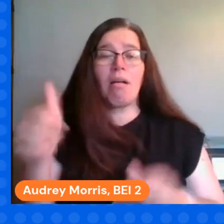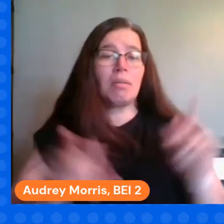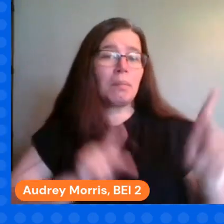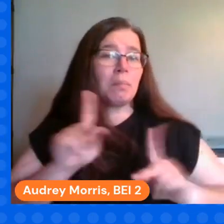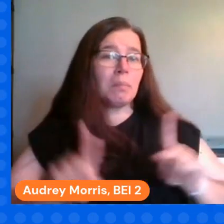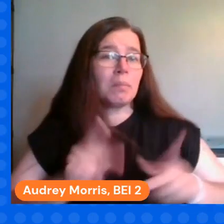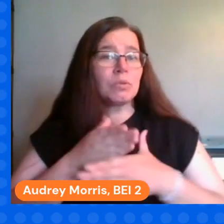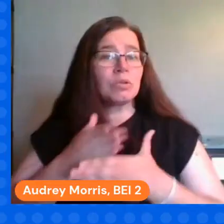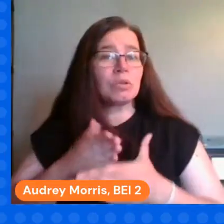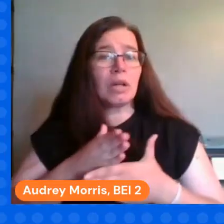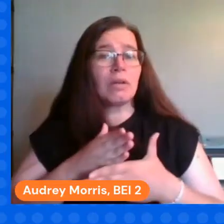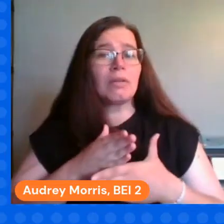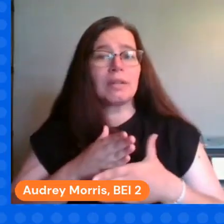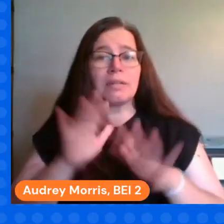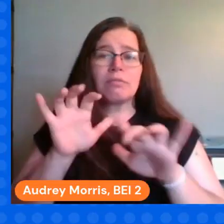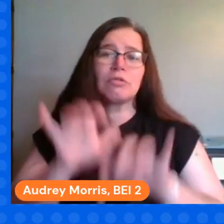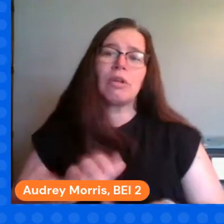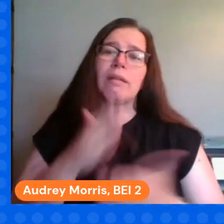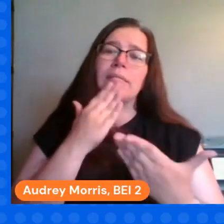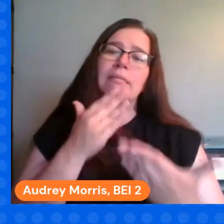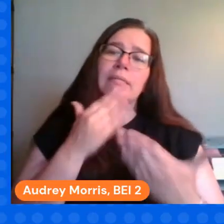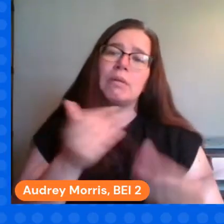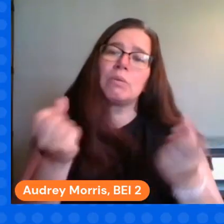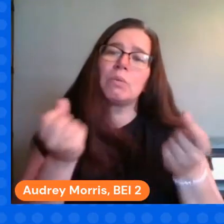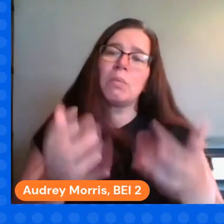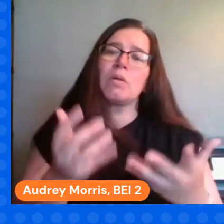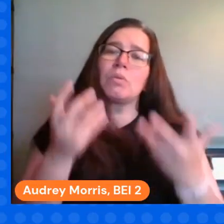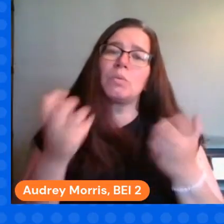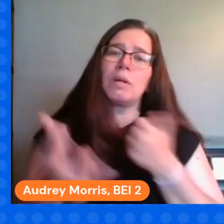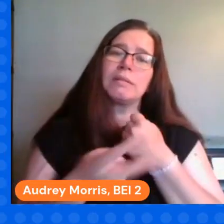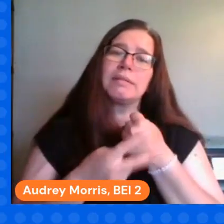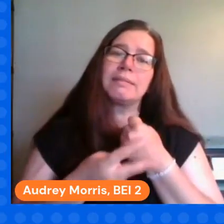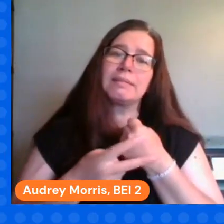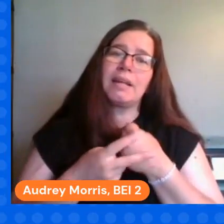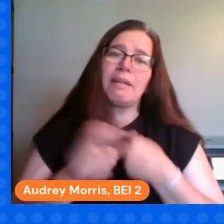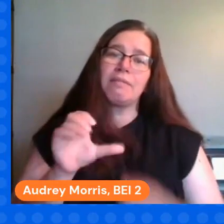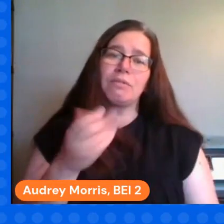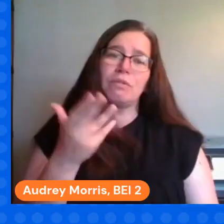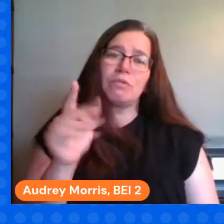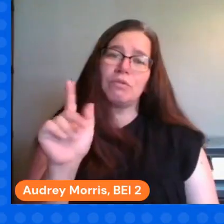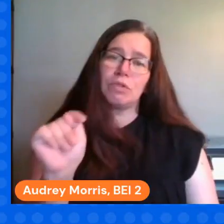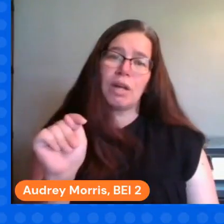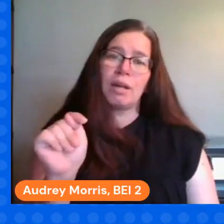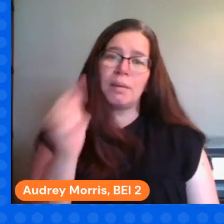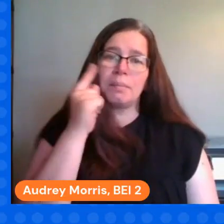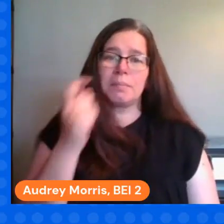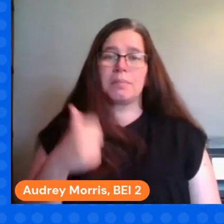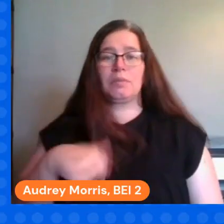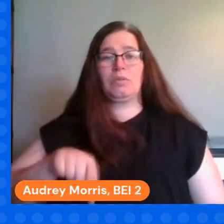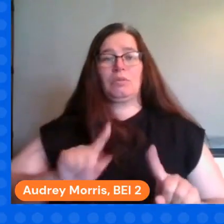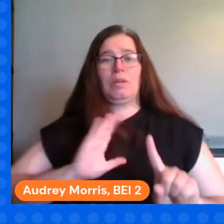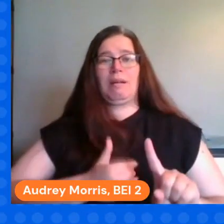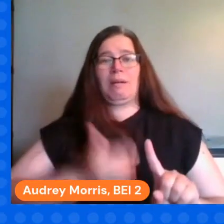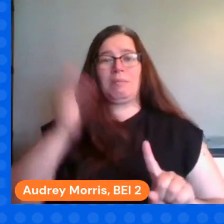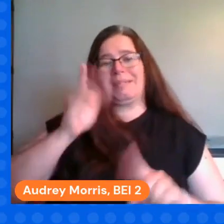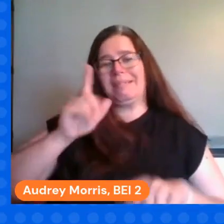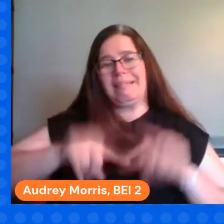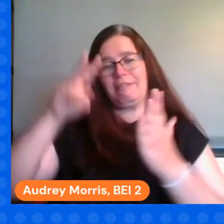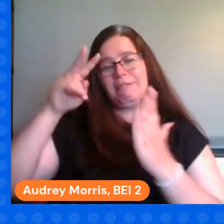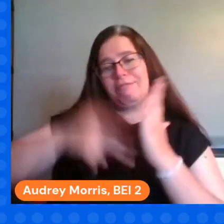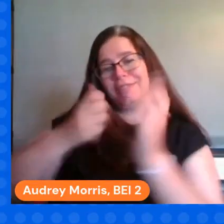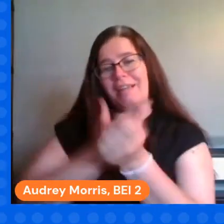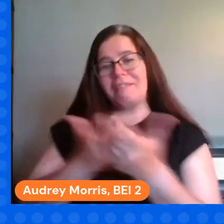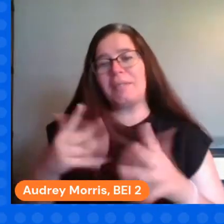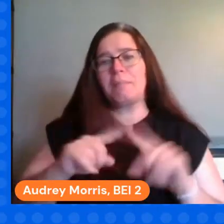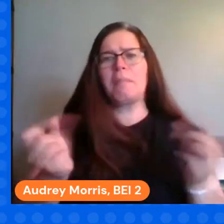and we appreciate that so much. We want to save this chat because while we're presenting, cannot see everything, but we saw that many people have been sharing